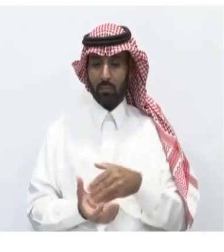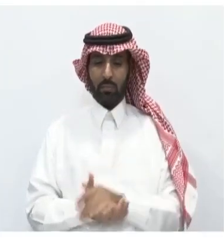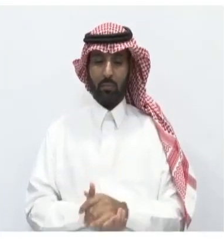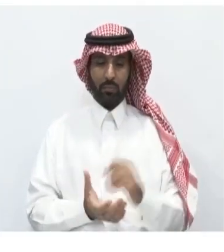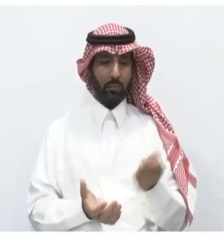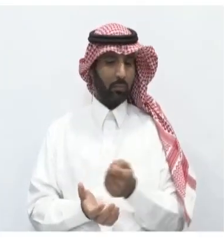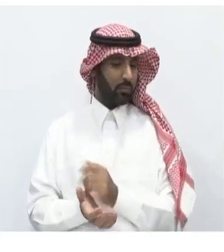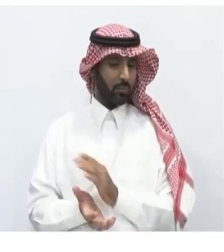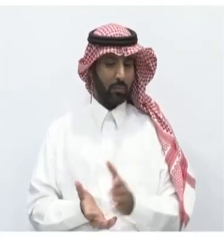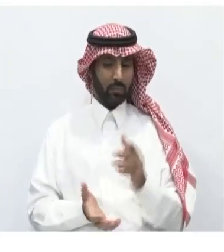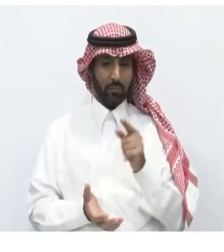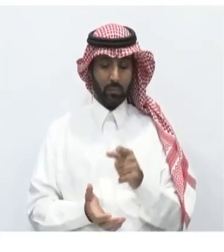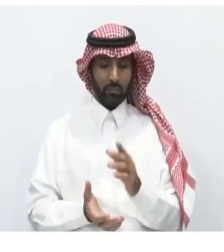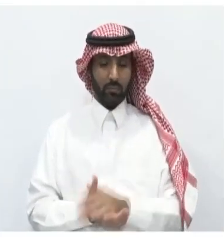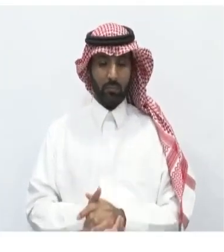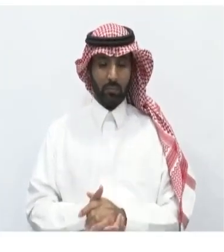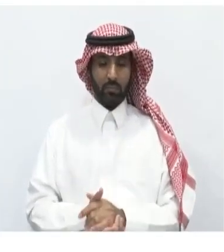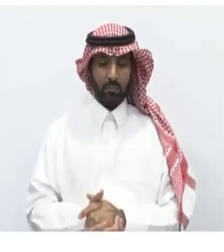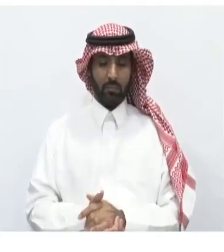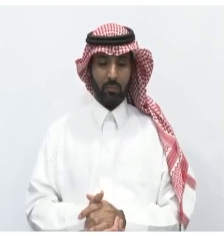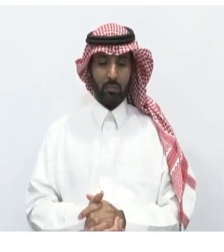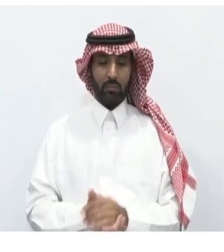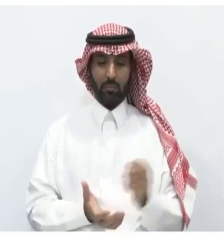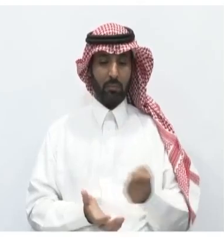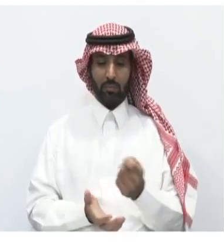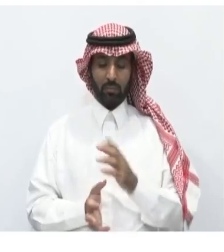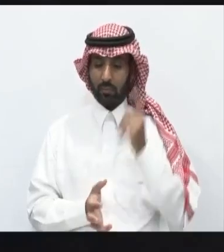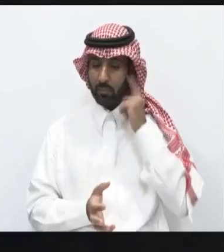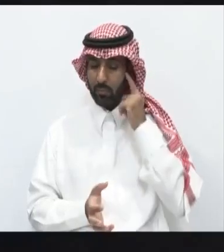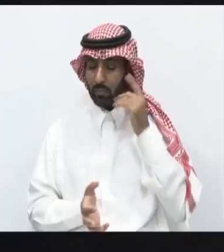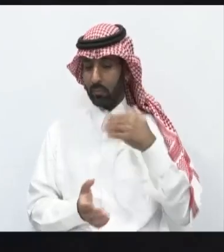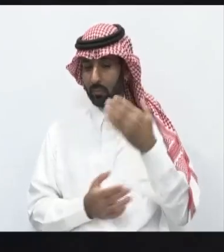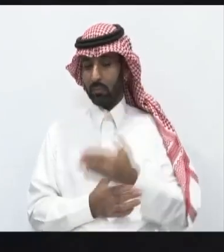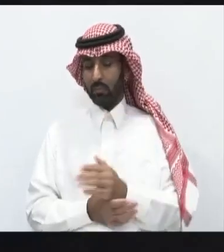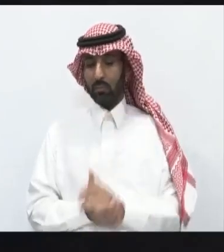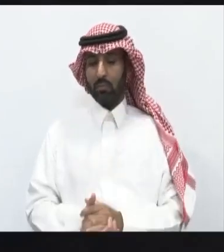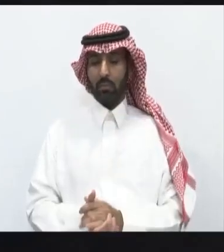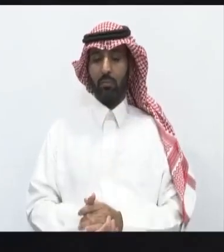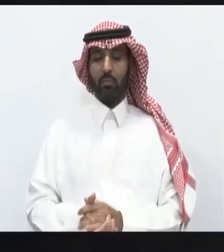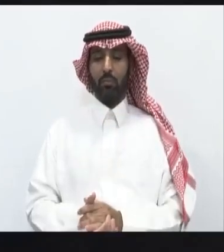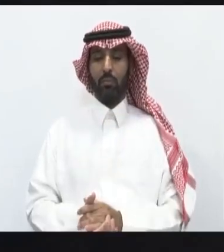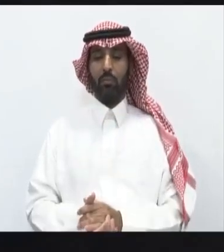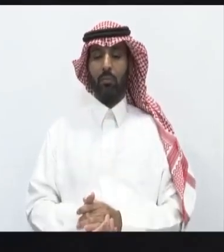don't write your answers now. Don't write anything now. Just listen so you can comprehend